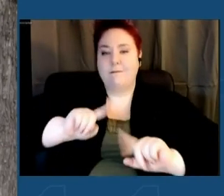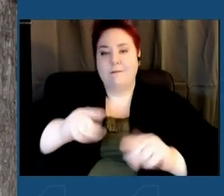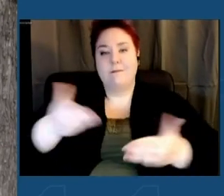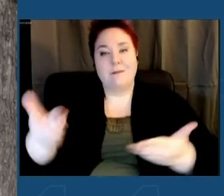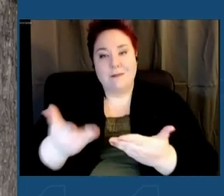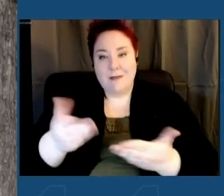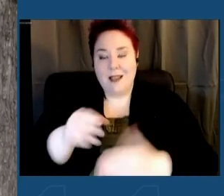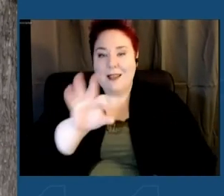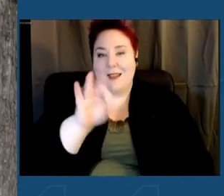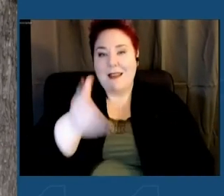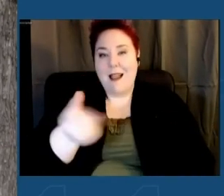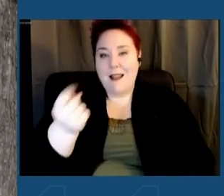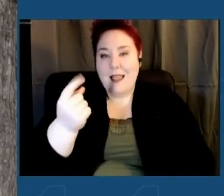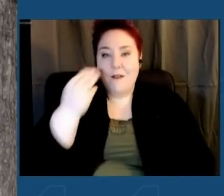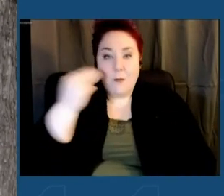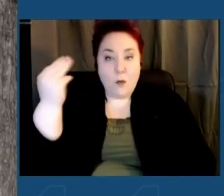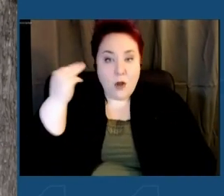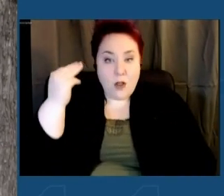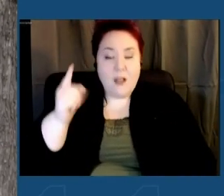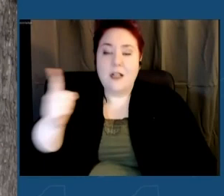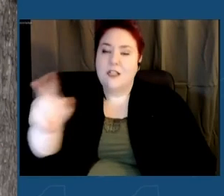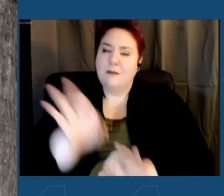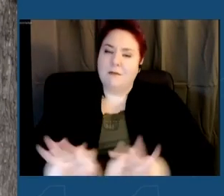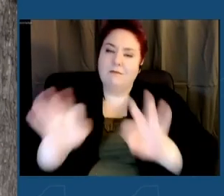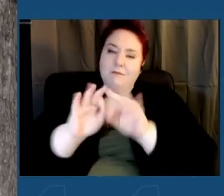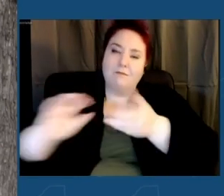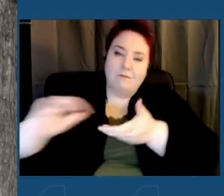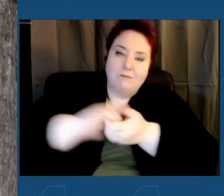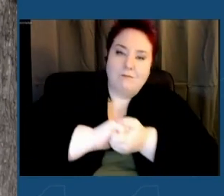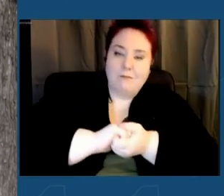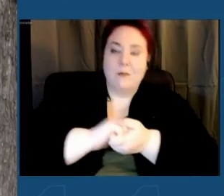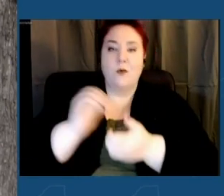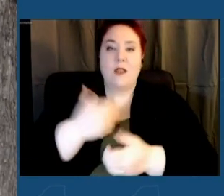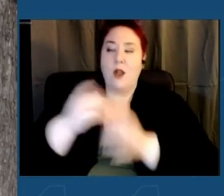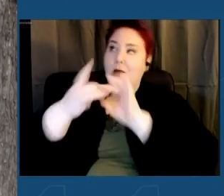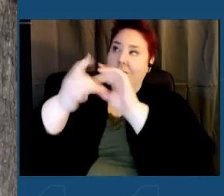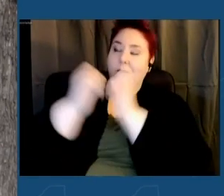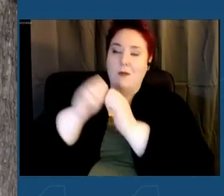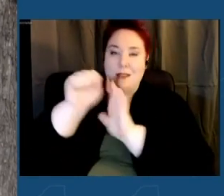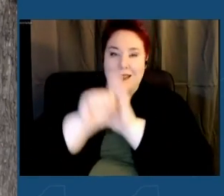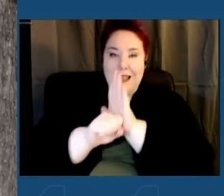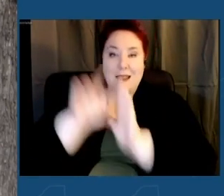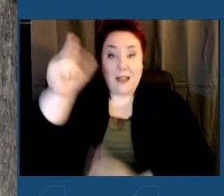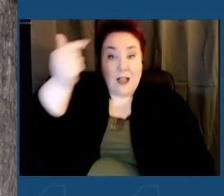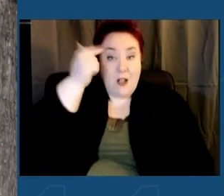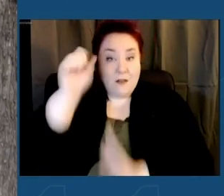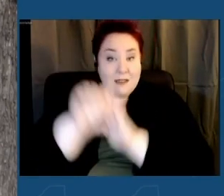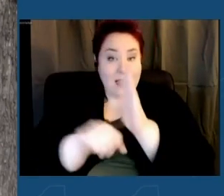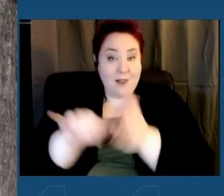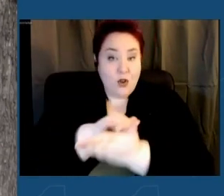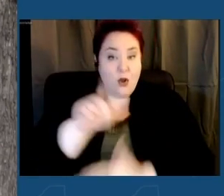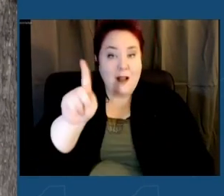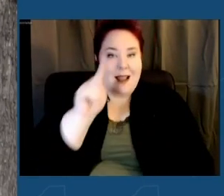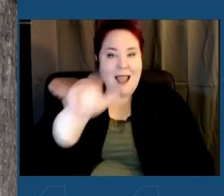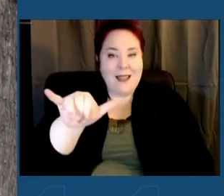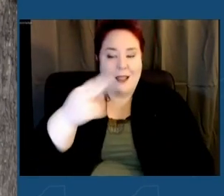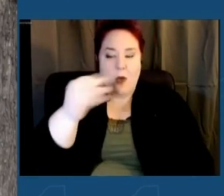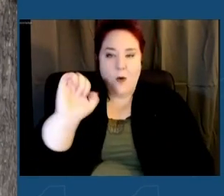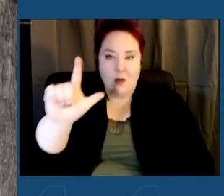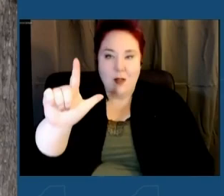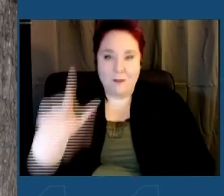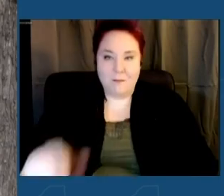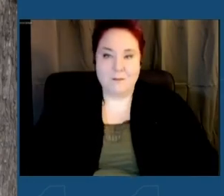an instrumental partner in our relationship with the state. The governor of the state of New York, Kathy Hochul.